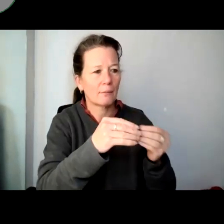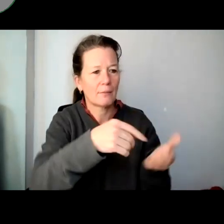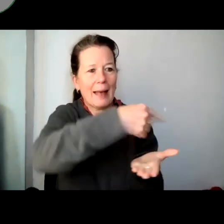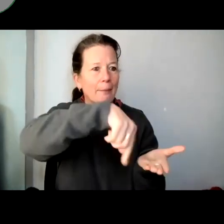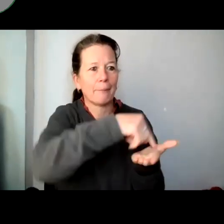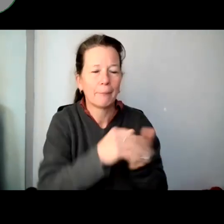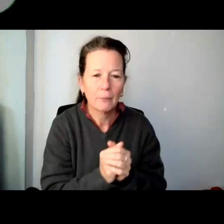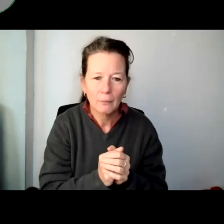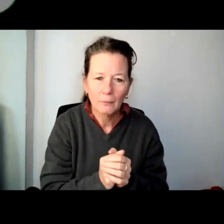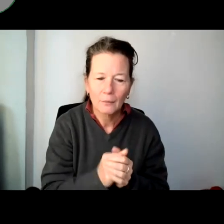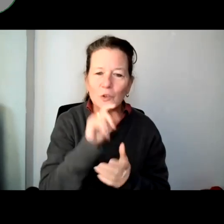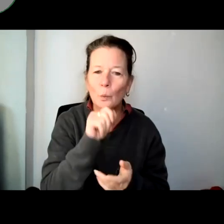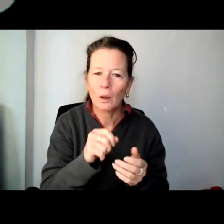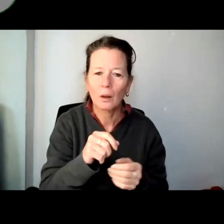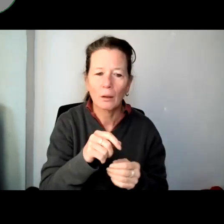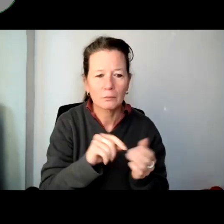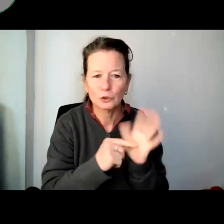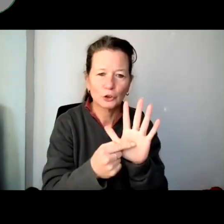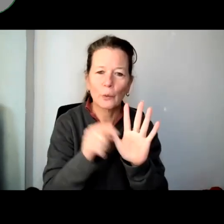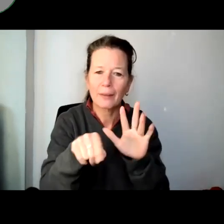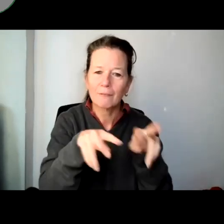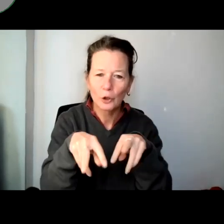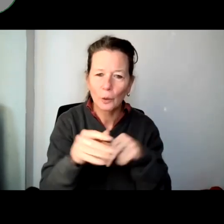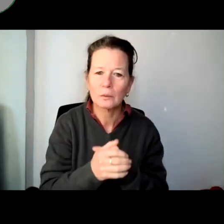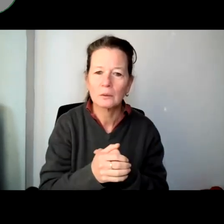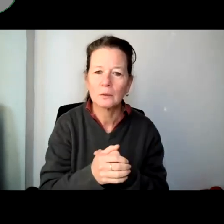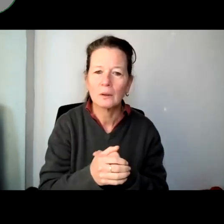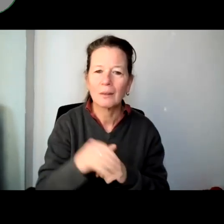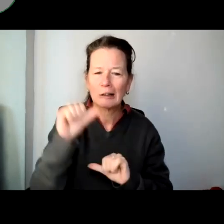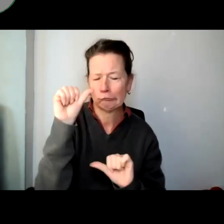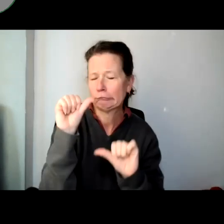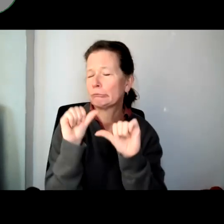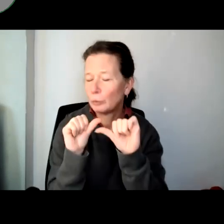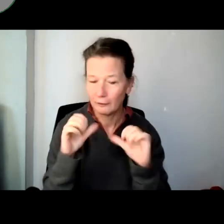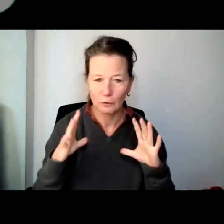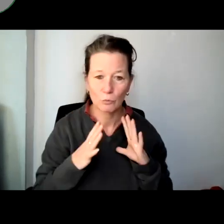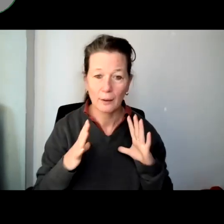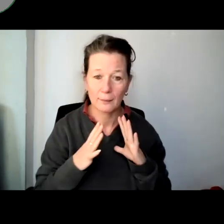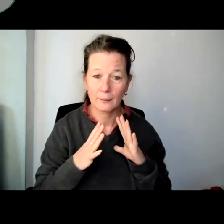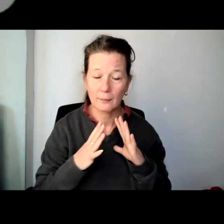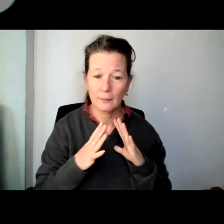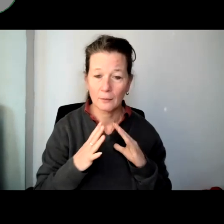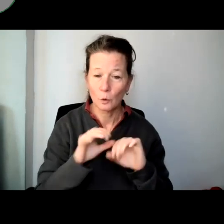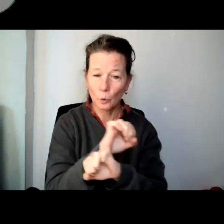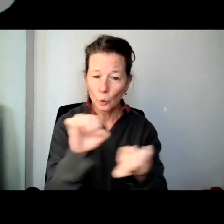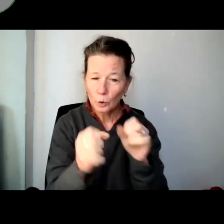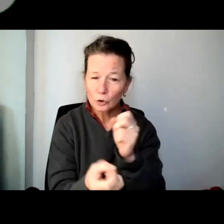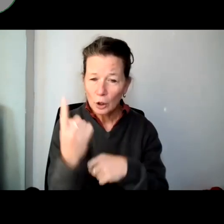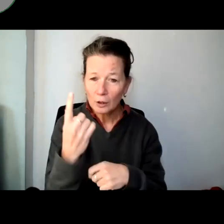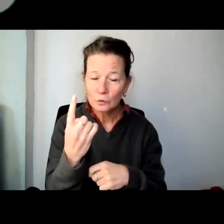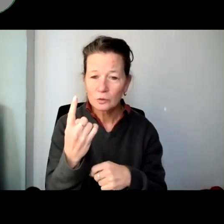So we'll show that, and then we'll have a little micro break, and that will be a chance for you to have a little